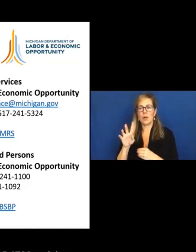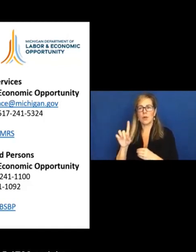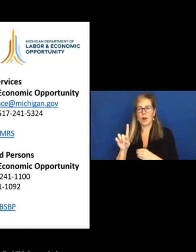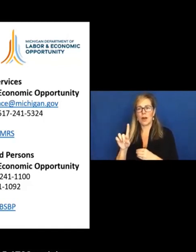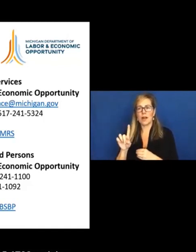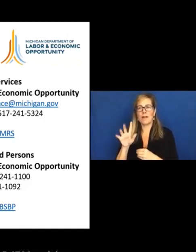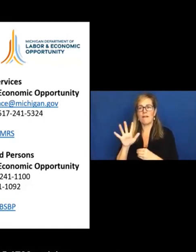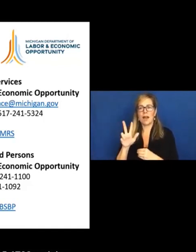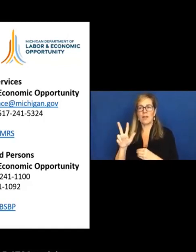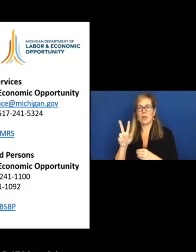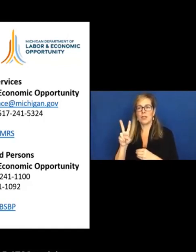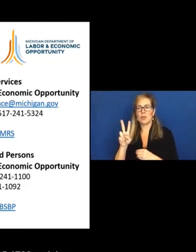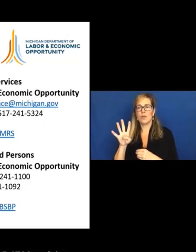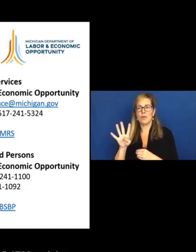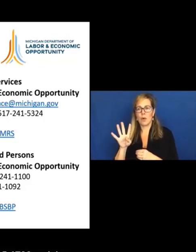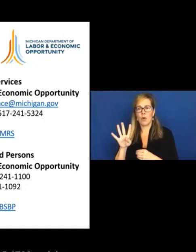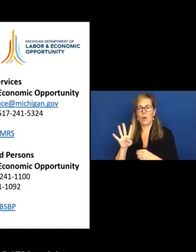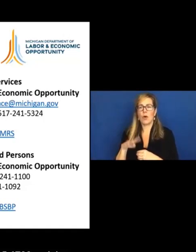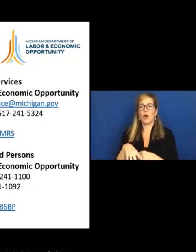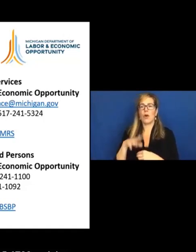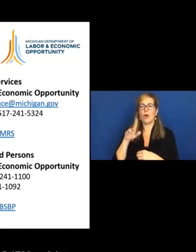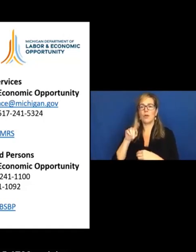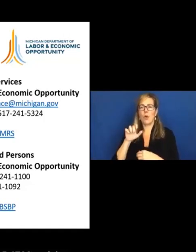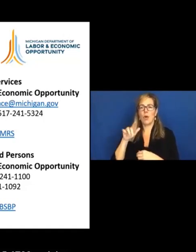517-241-5324. Toll-free number is